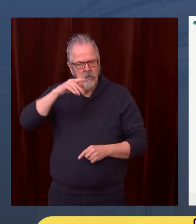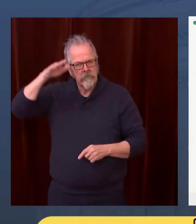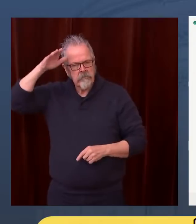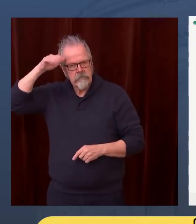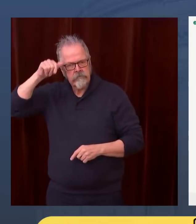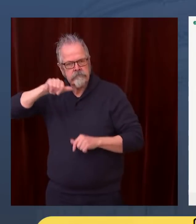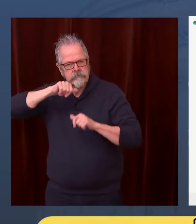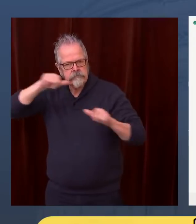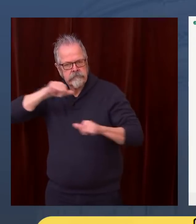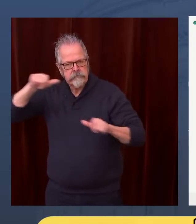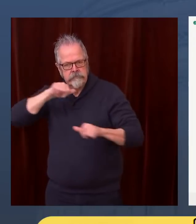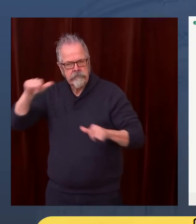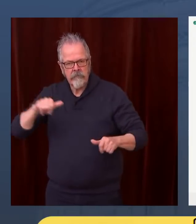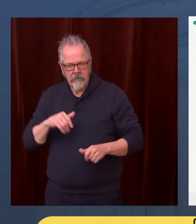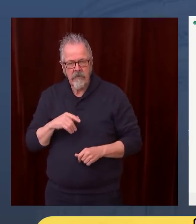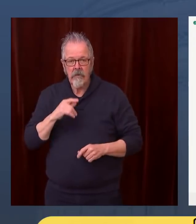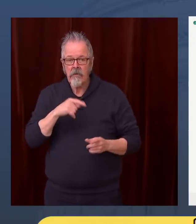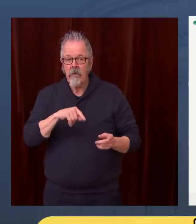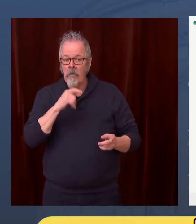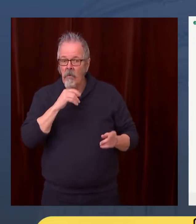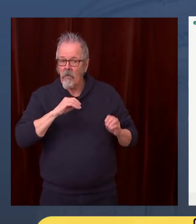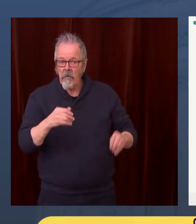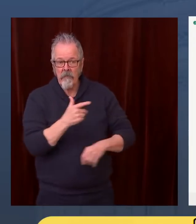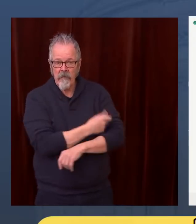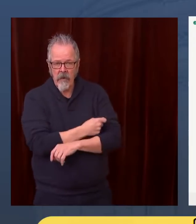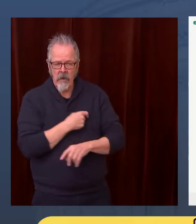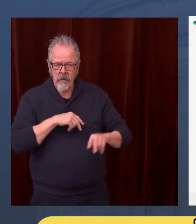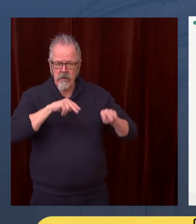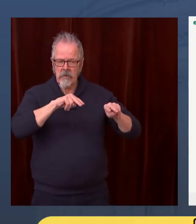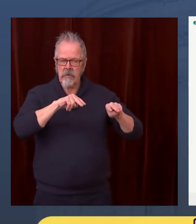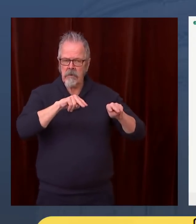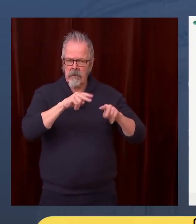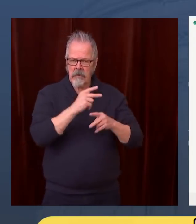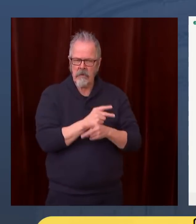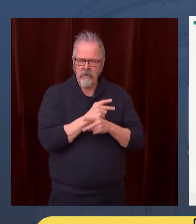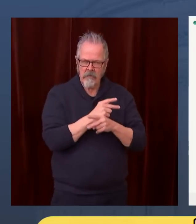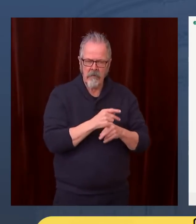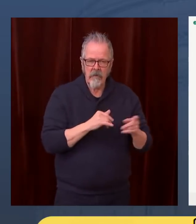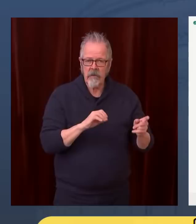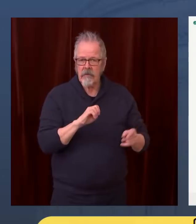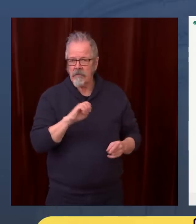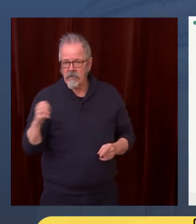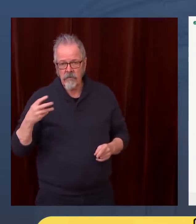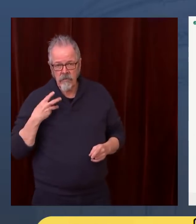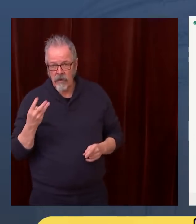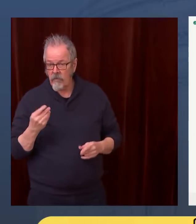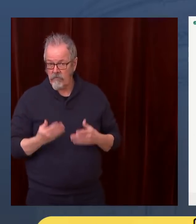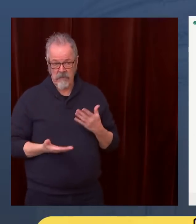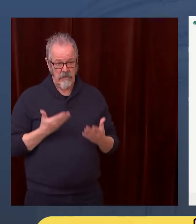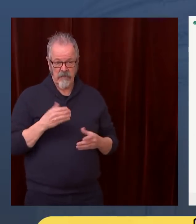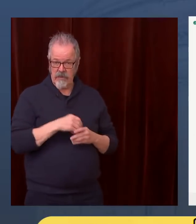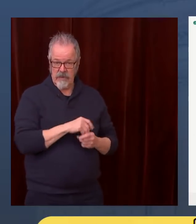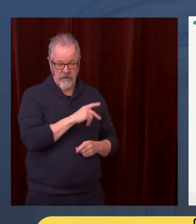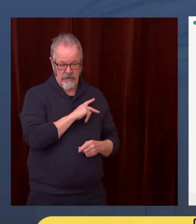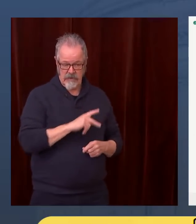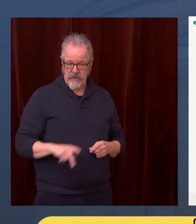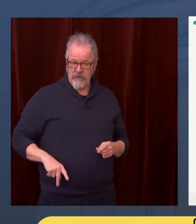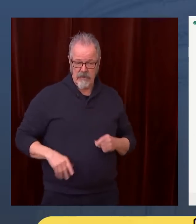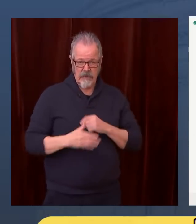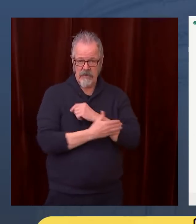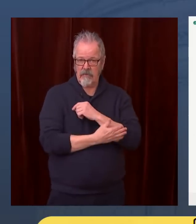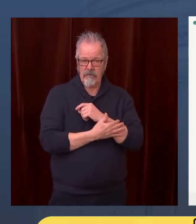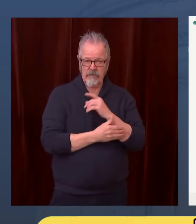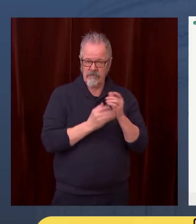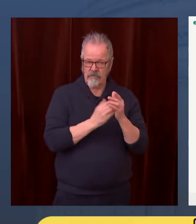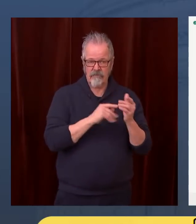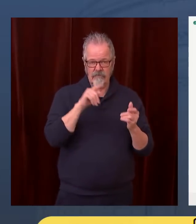want to make sure that we watch that closely, regardless of whether it's in Eastern Washington or, frankly, whether it's in King County or any of the surrounding counties in